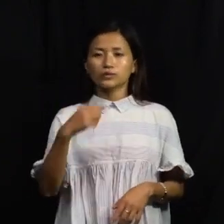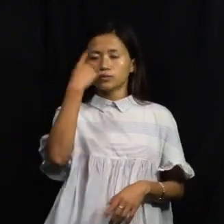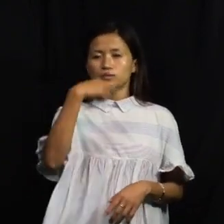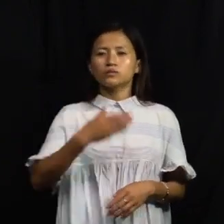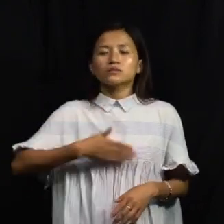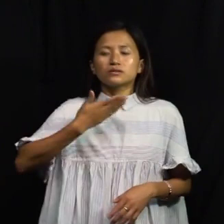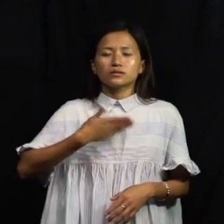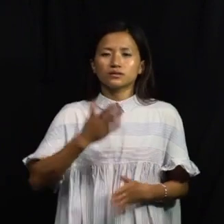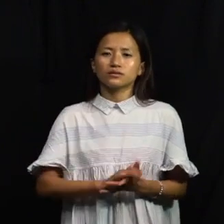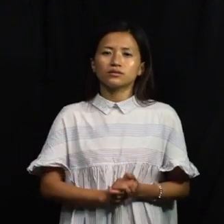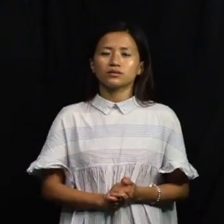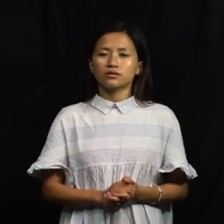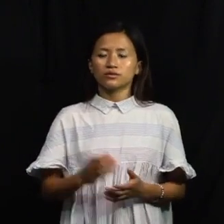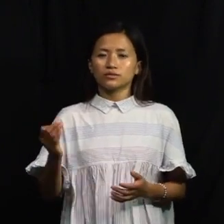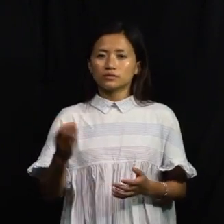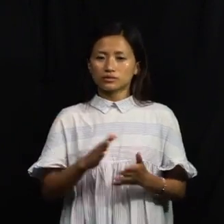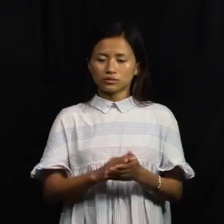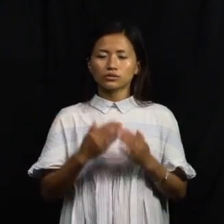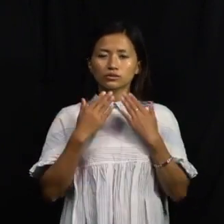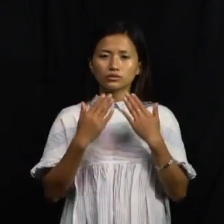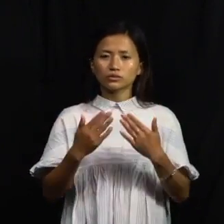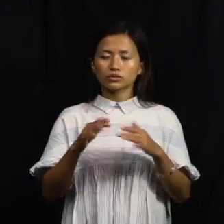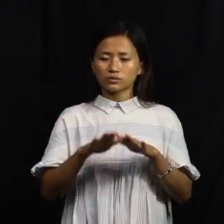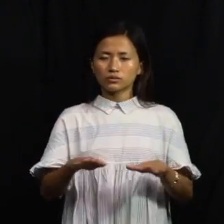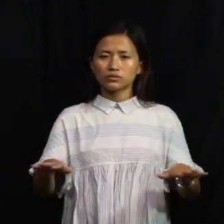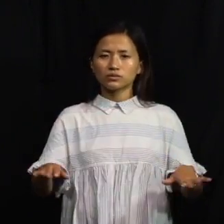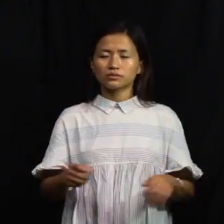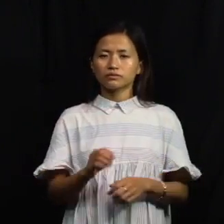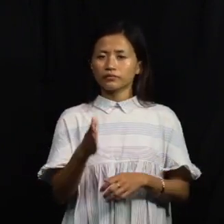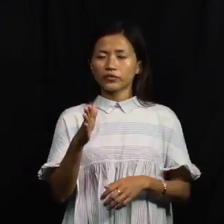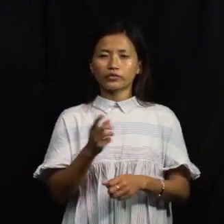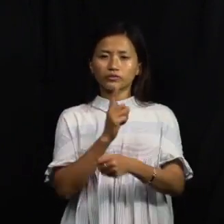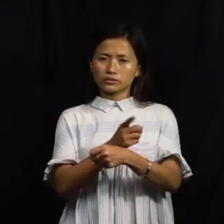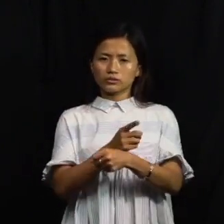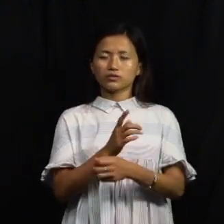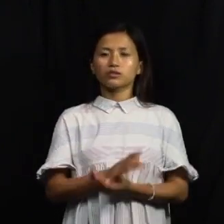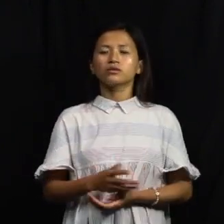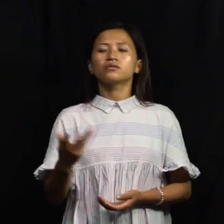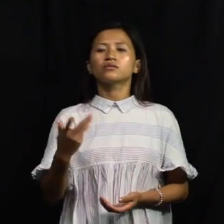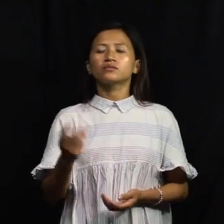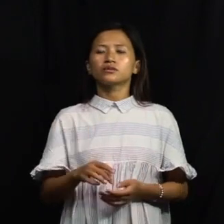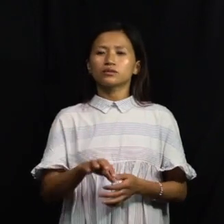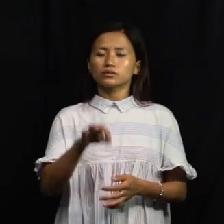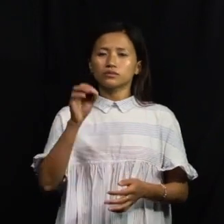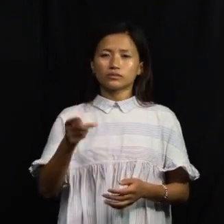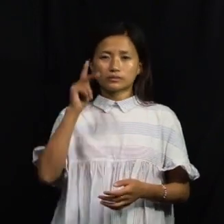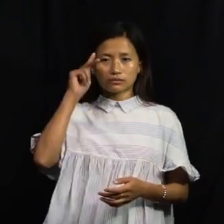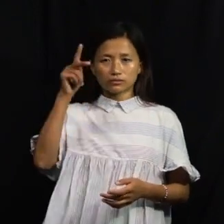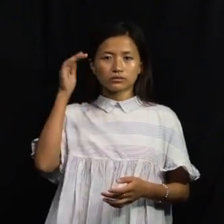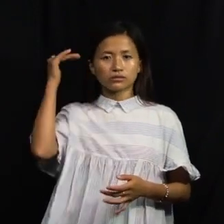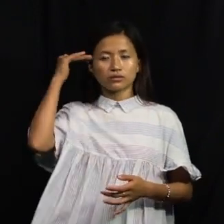isn't it? And for you students also, if you go to school and if there's no teacher, then from where will you get the knowledge and